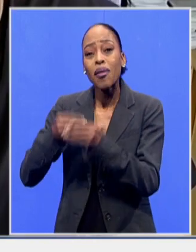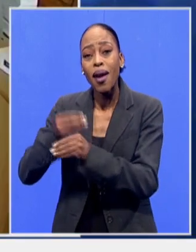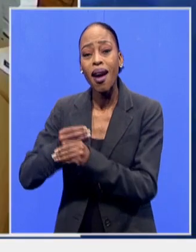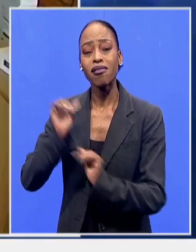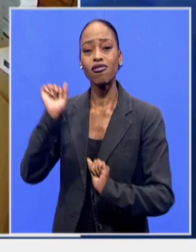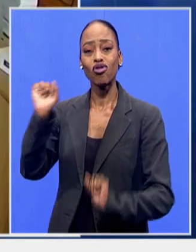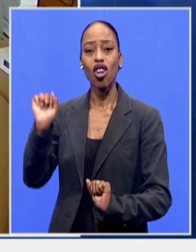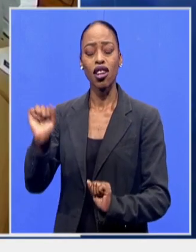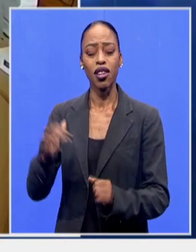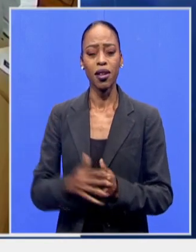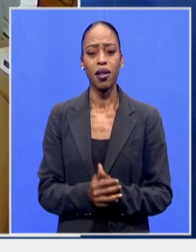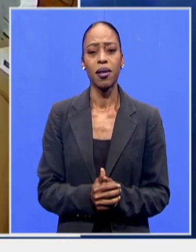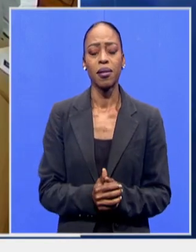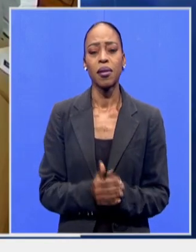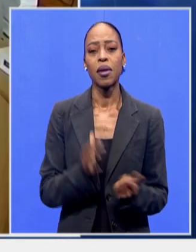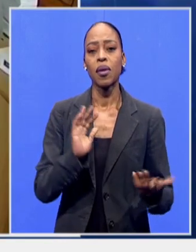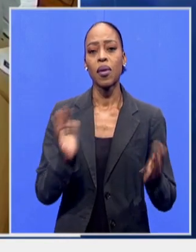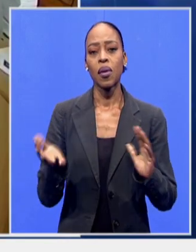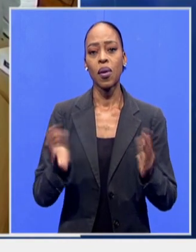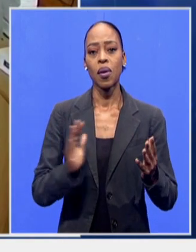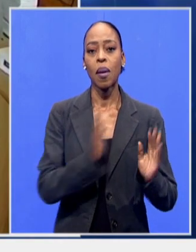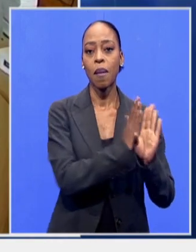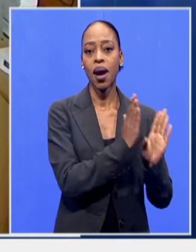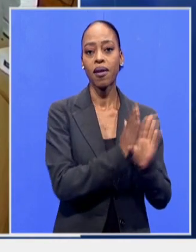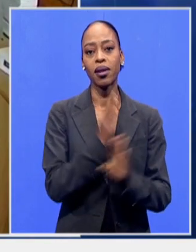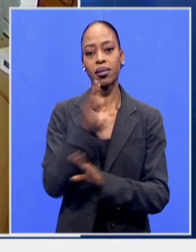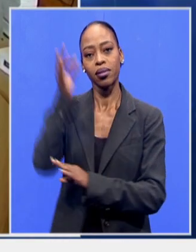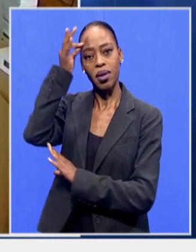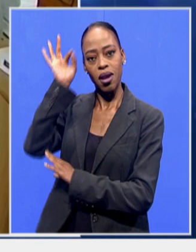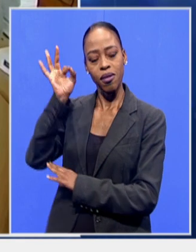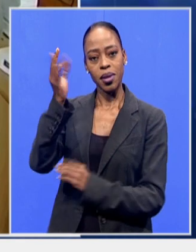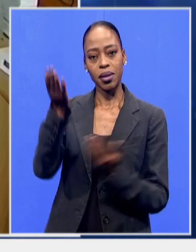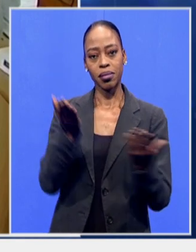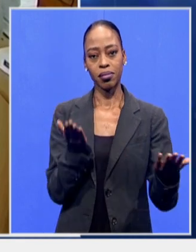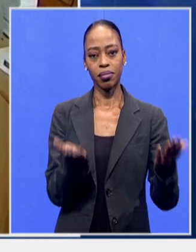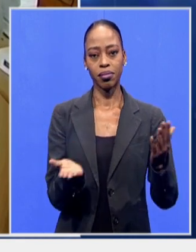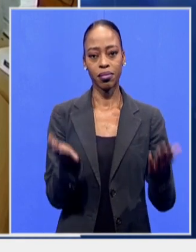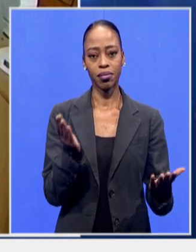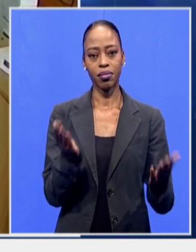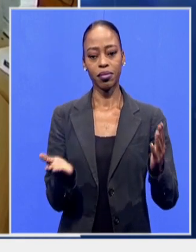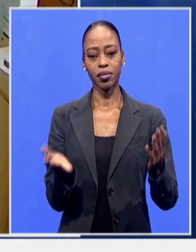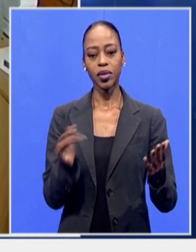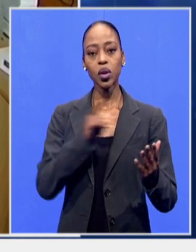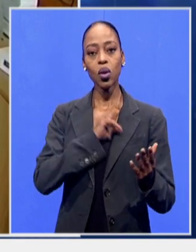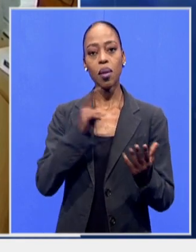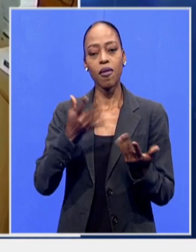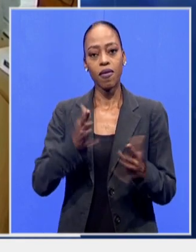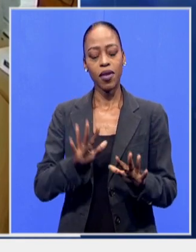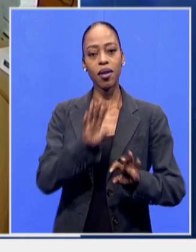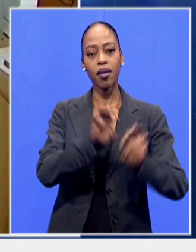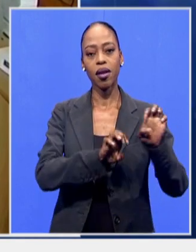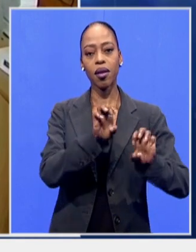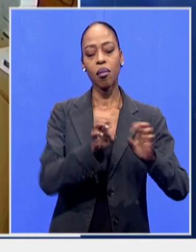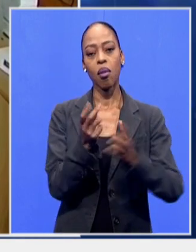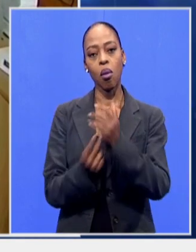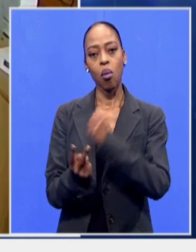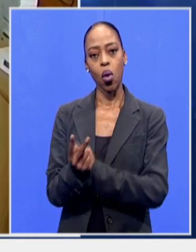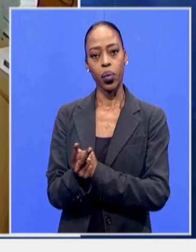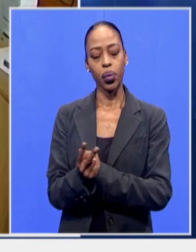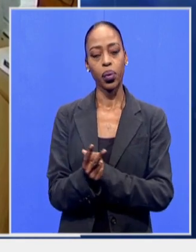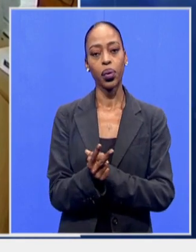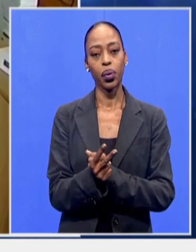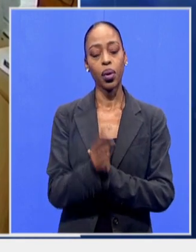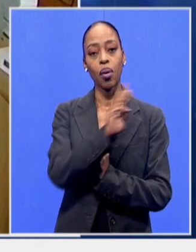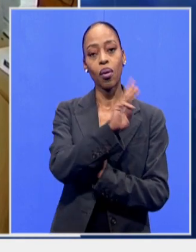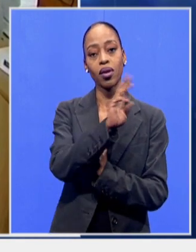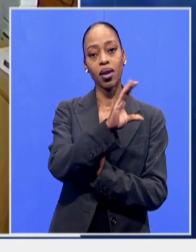Yeah, so on the comparison between public and private, if we had to do, because I've done quite a lot of this examination, a comparison between Western